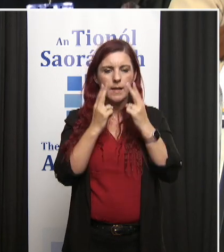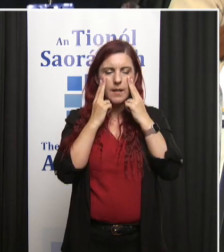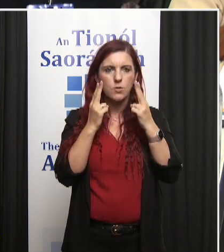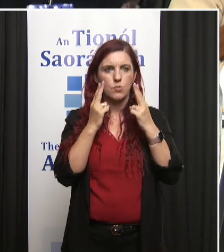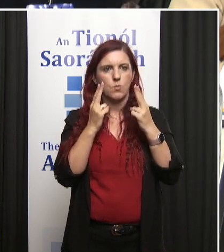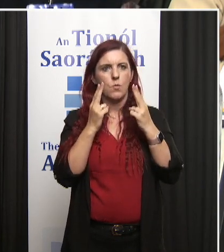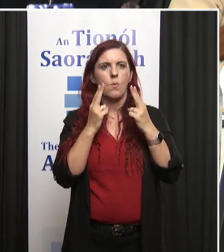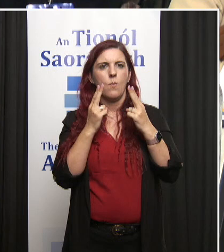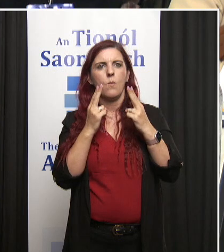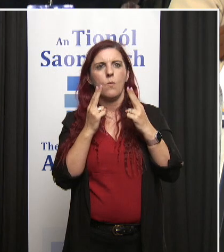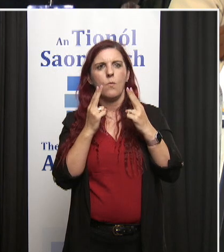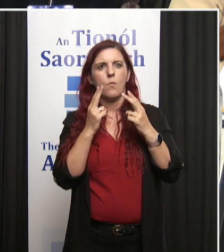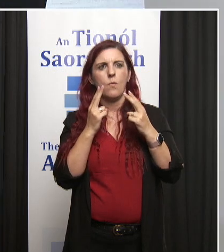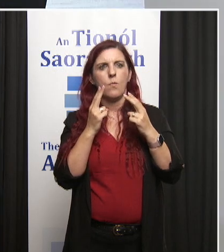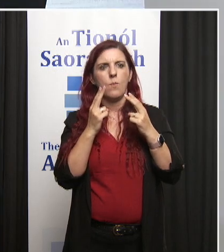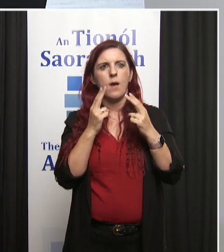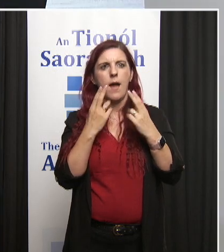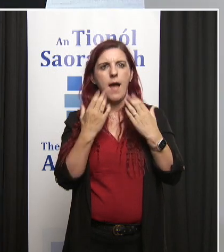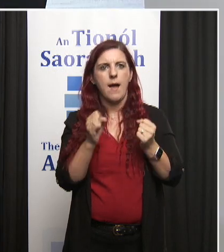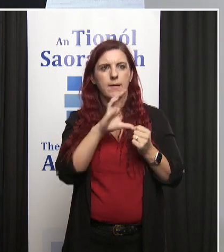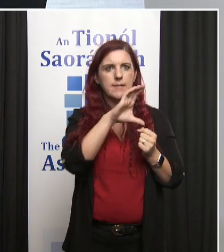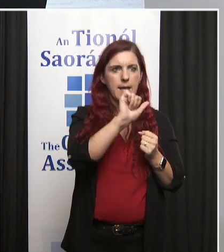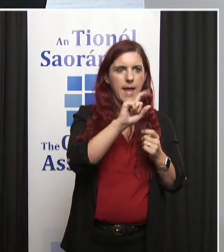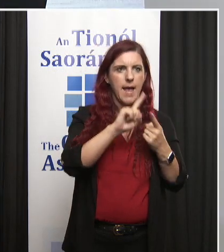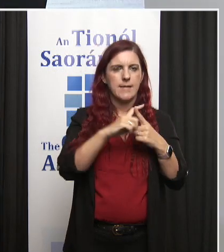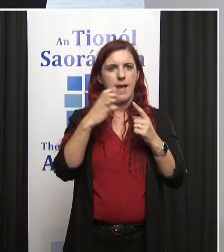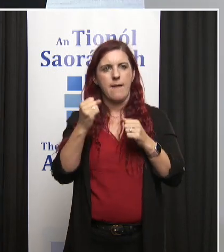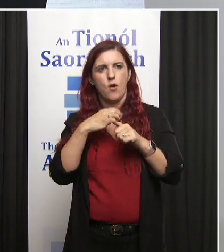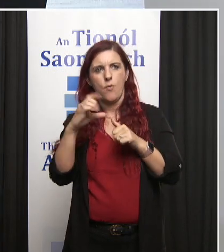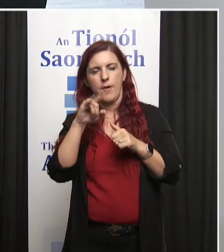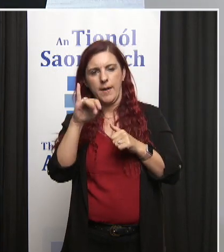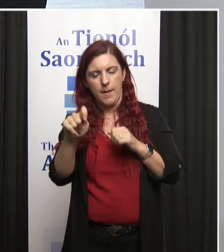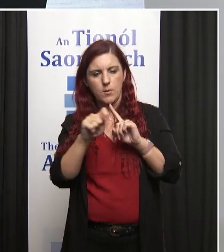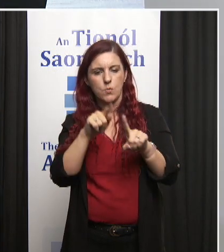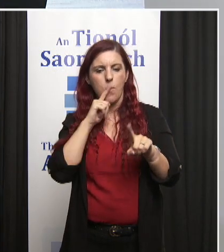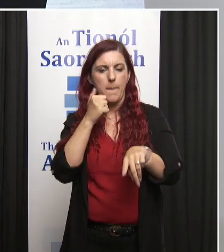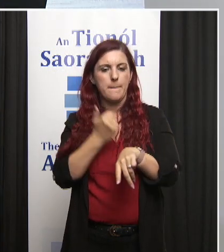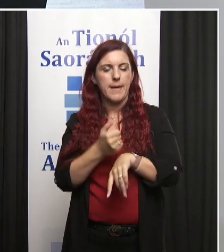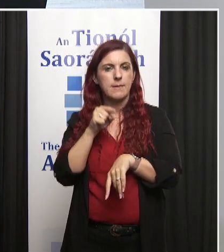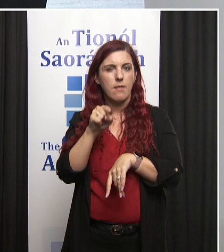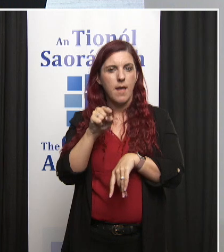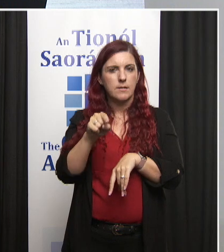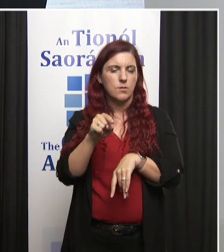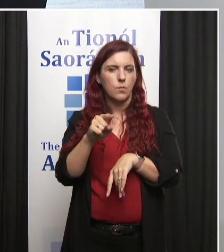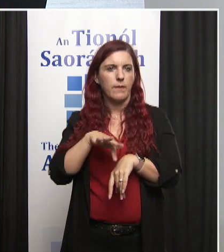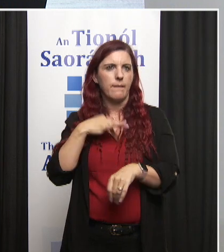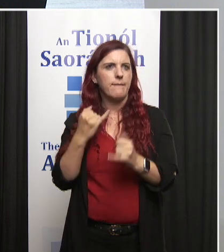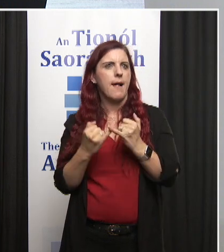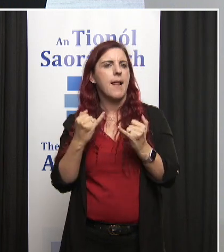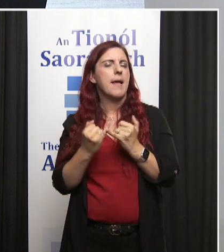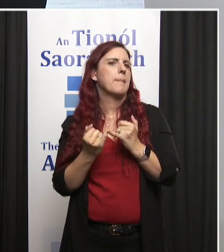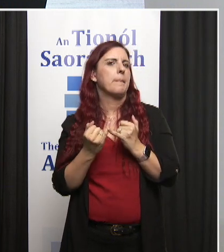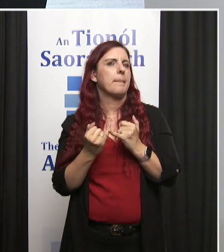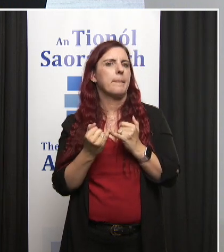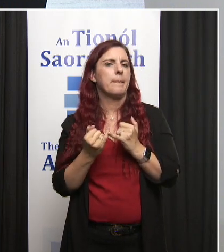be comparative to that of all the Cabinet. Now, on that basis, we felt that example B,